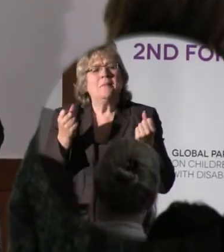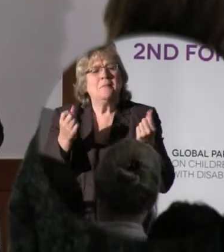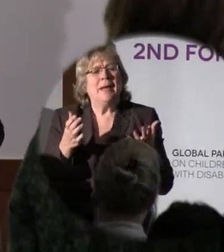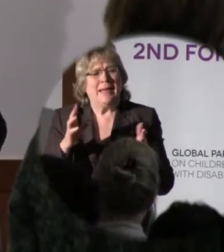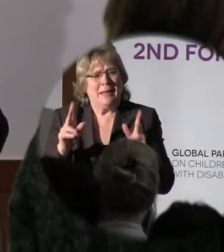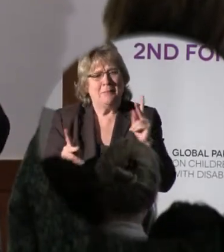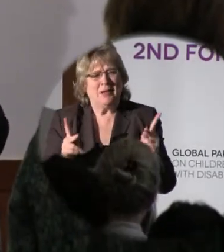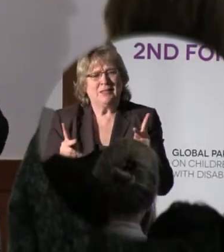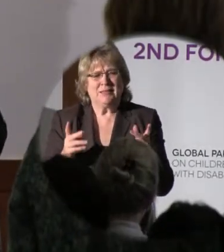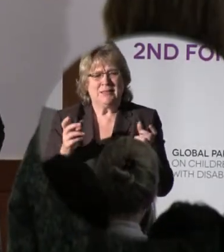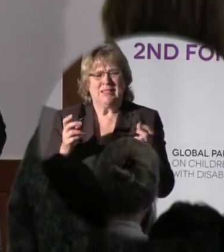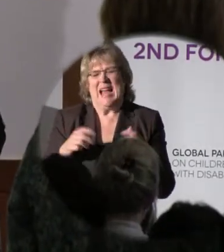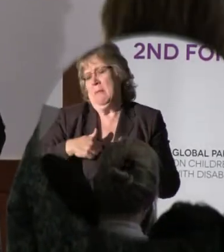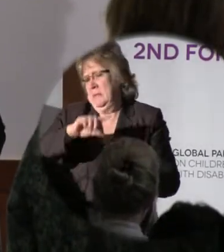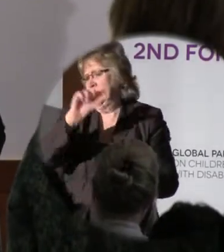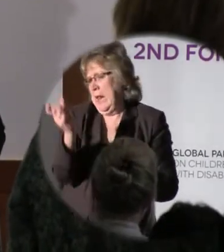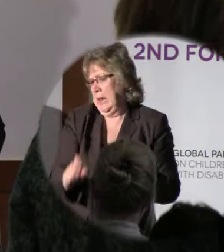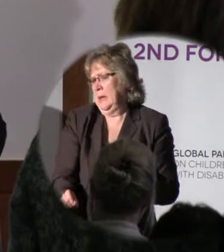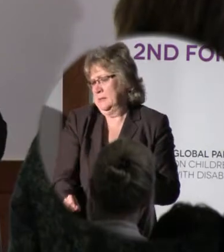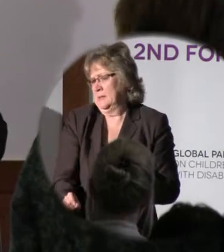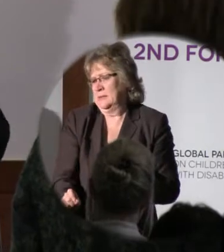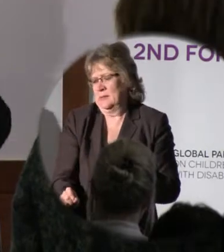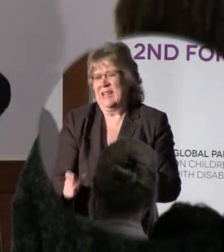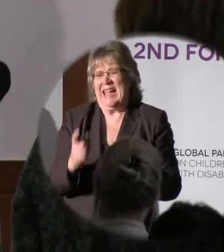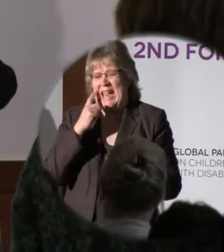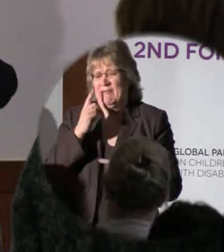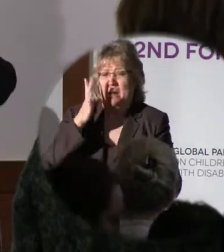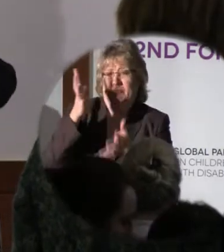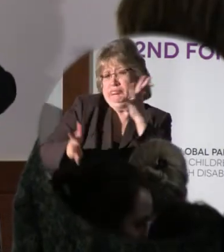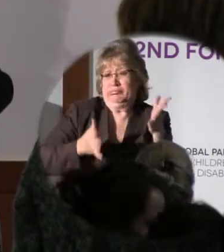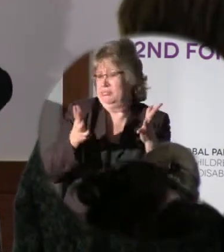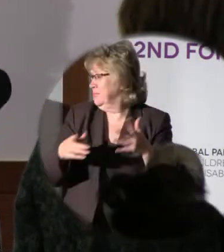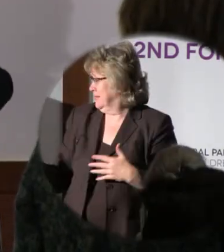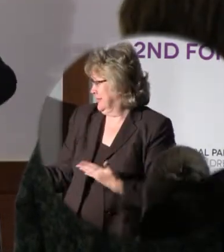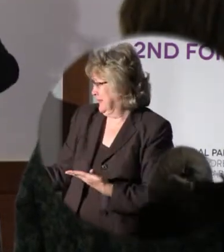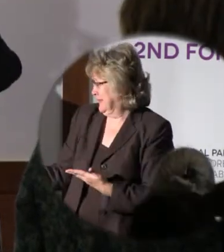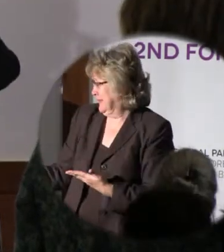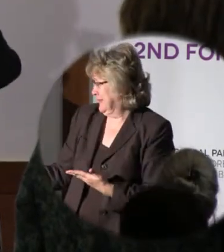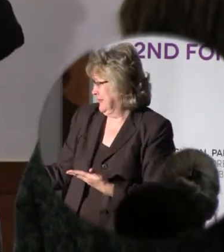these symbols might mean in the sign language.